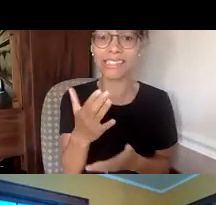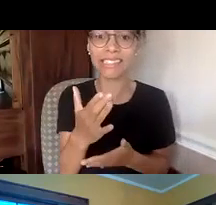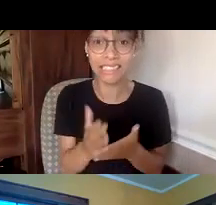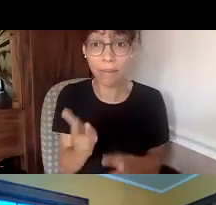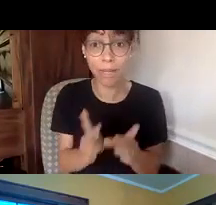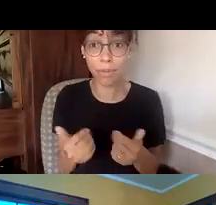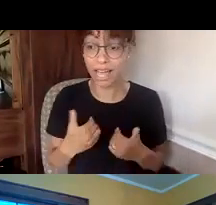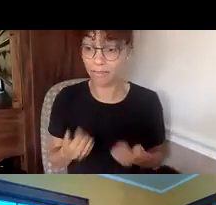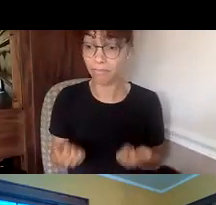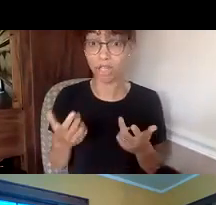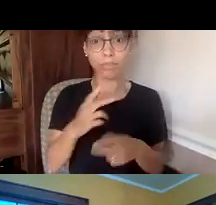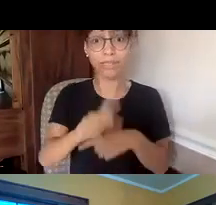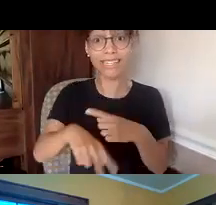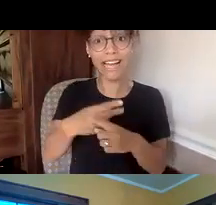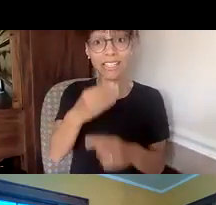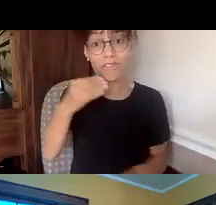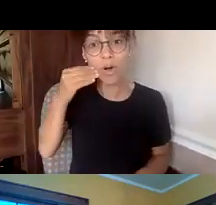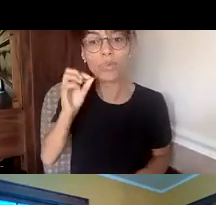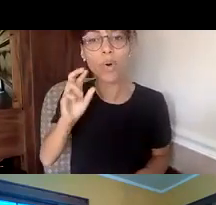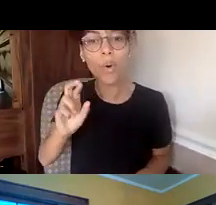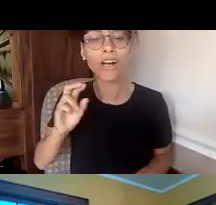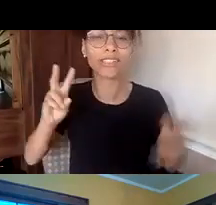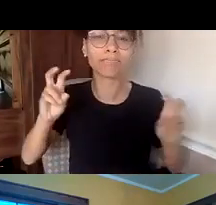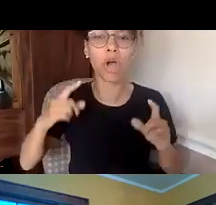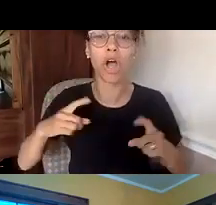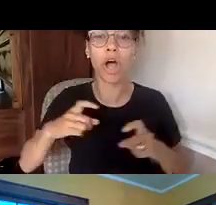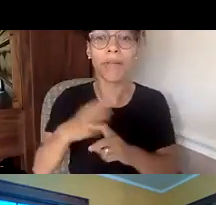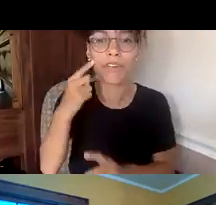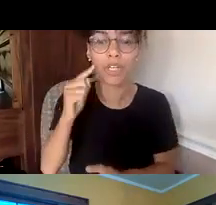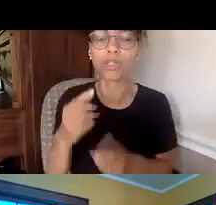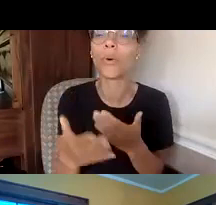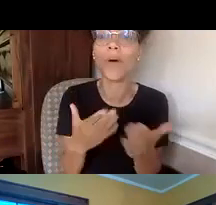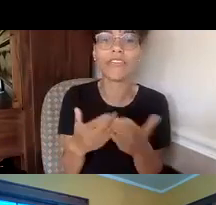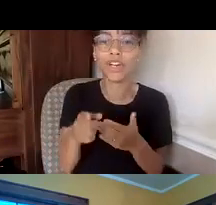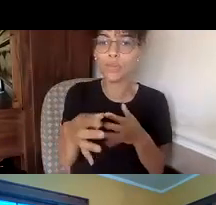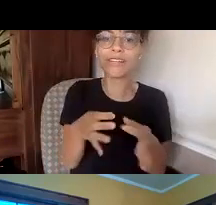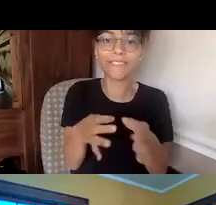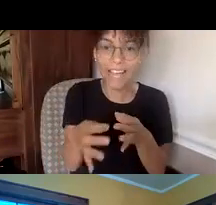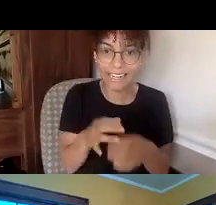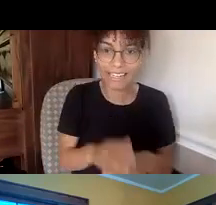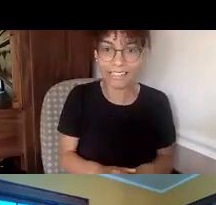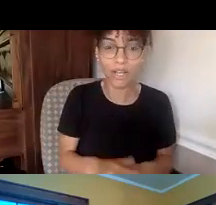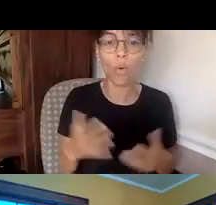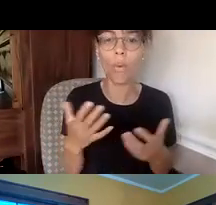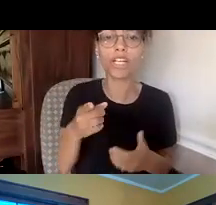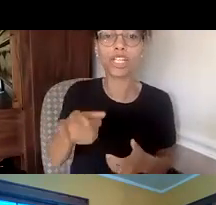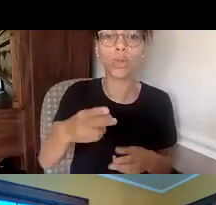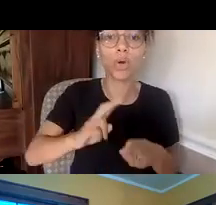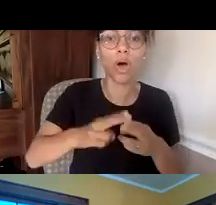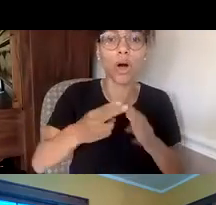homes, or home may be complicated. So however you define that, but where do you call home, and tell us a little bit about that